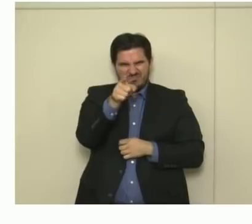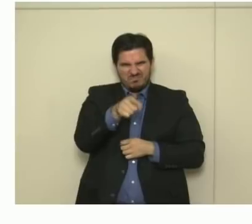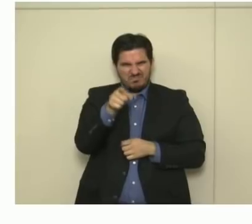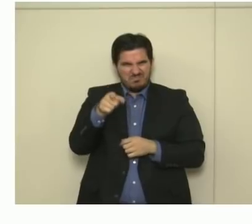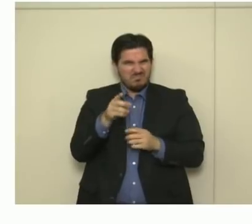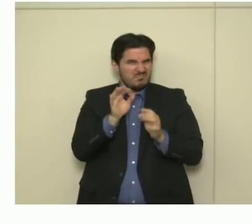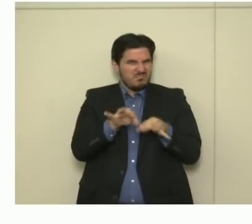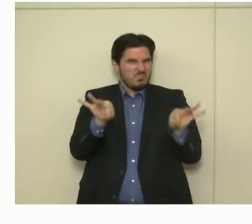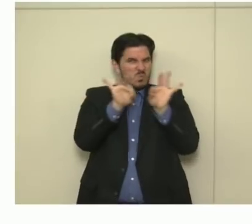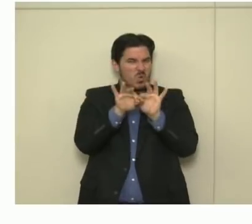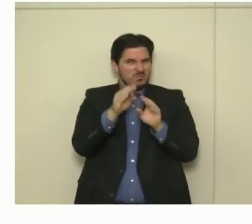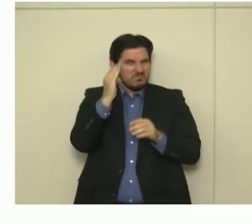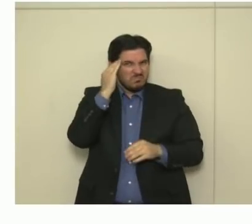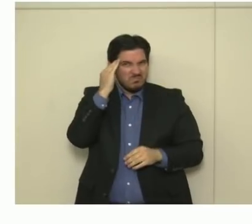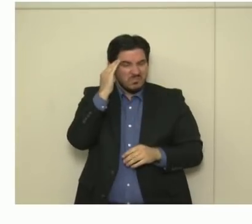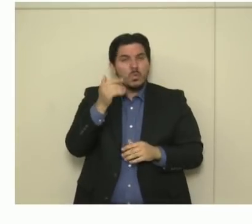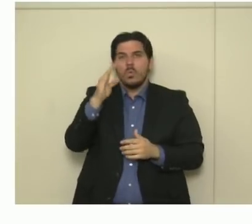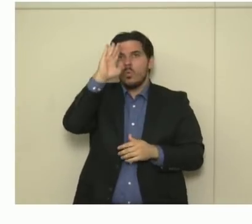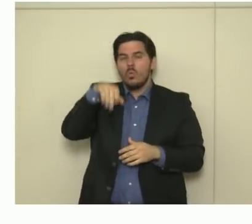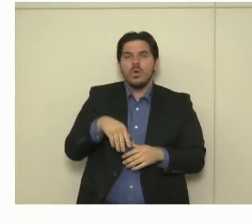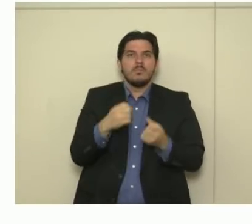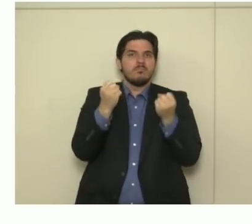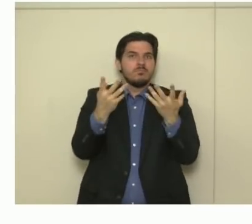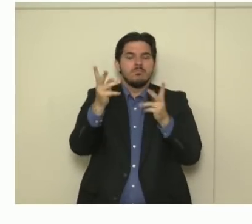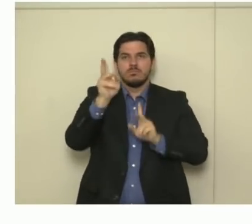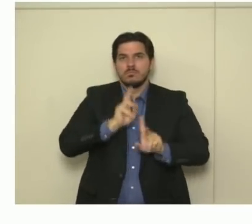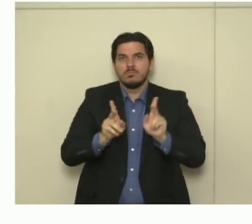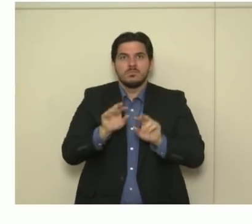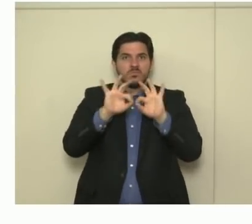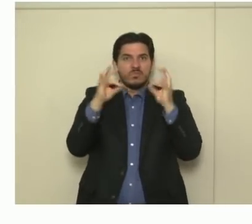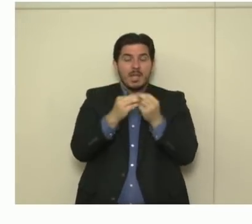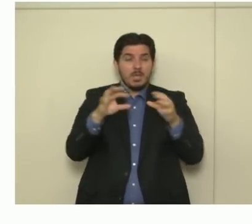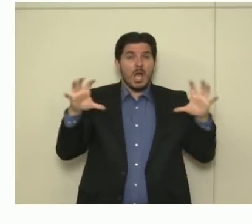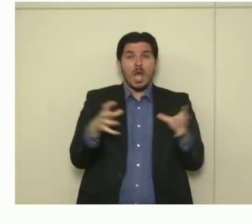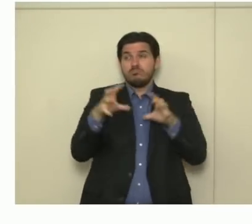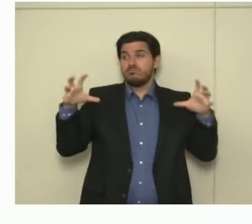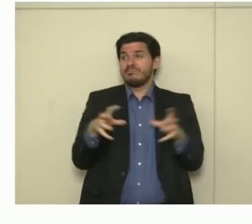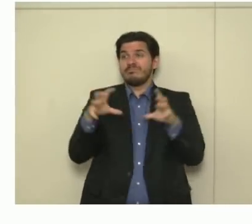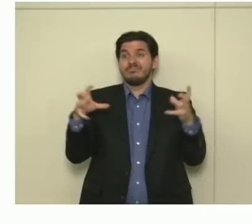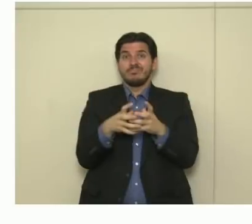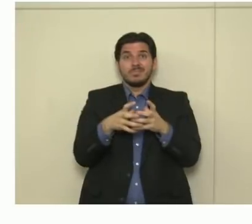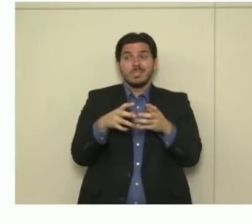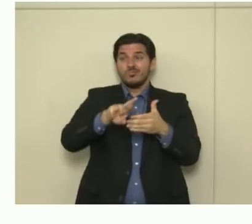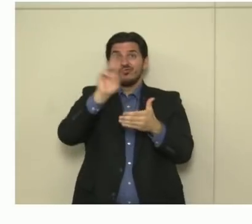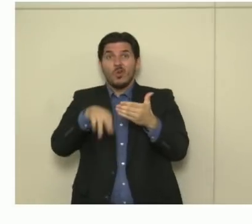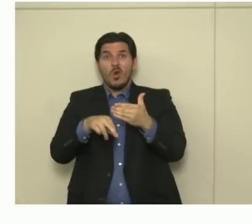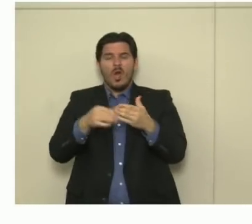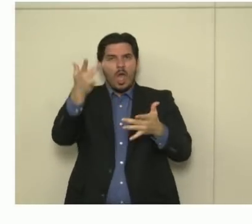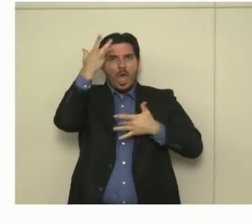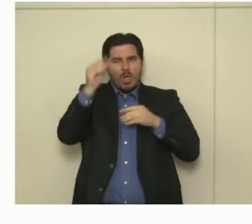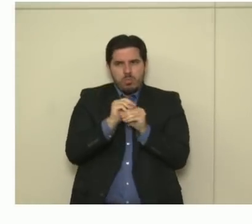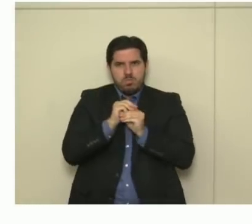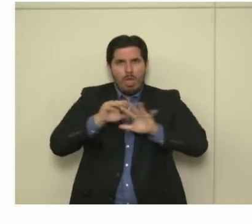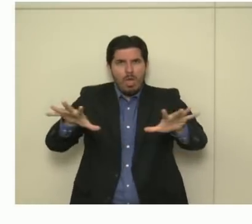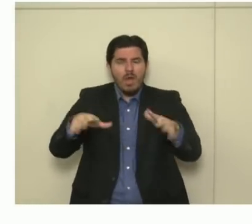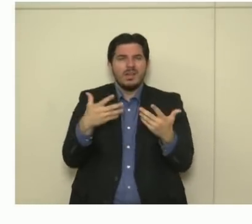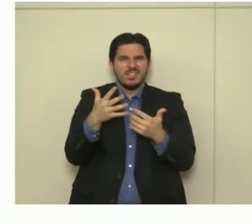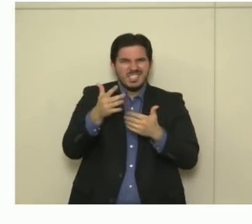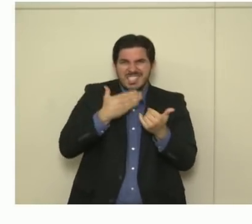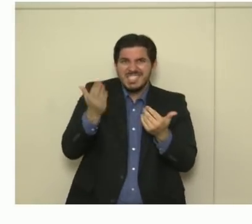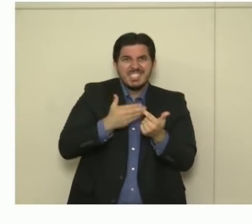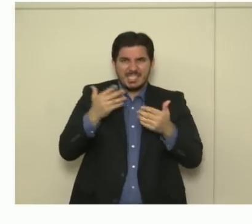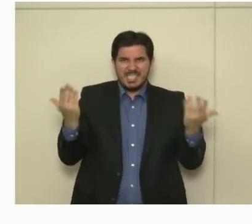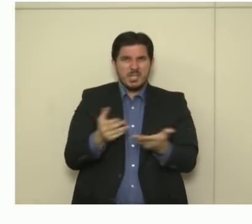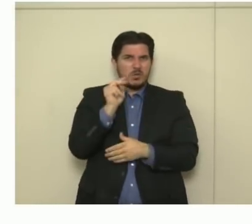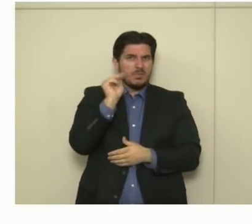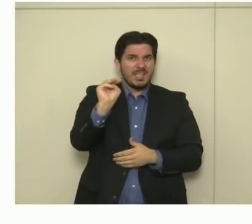group gatherings and family gatherings have been the source of a fair amount of transmission of COVID in our state.